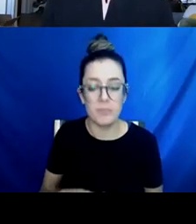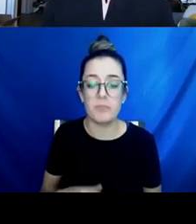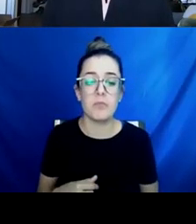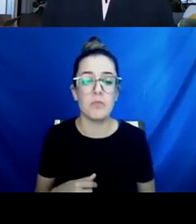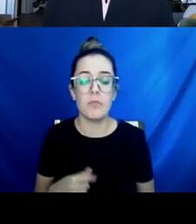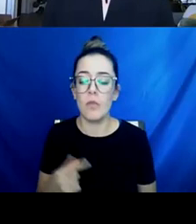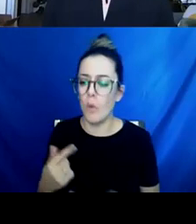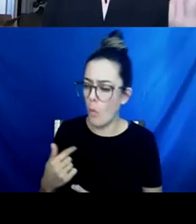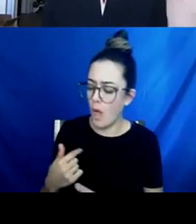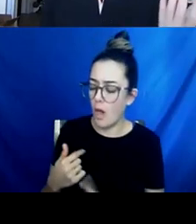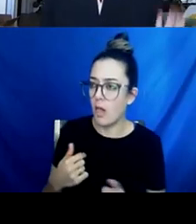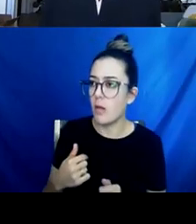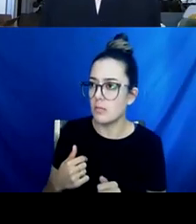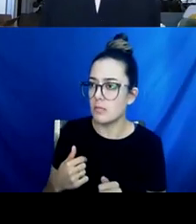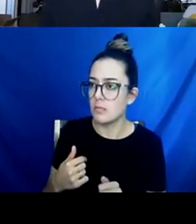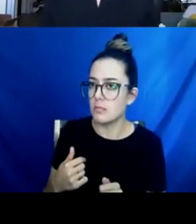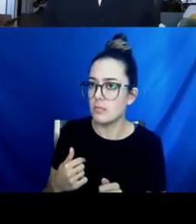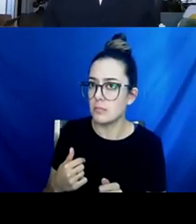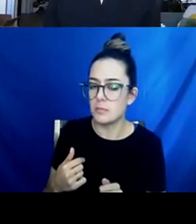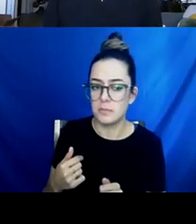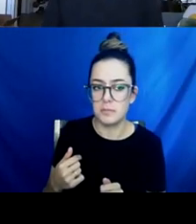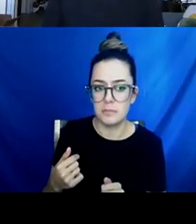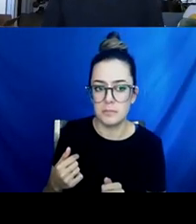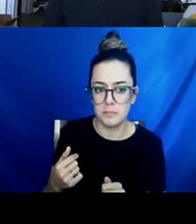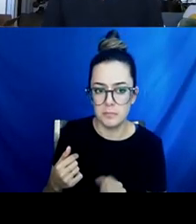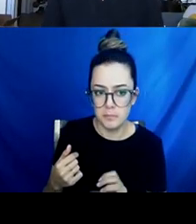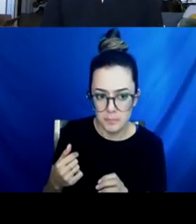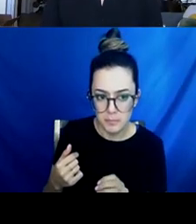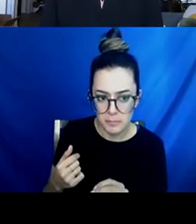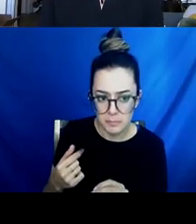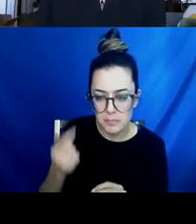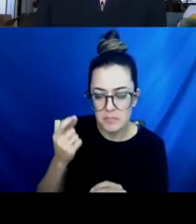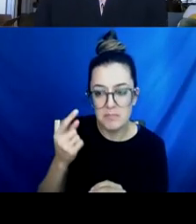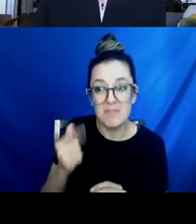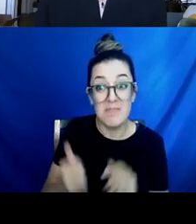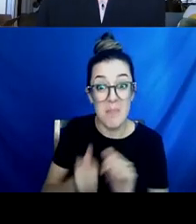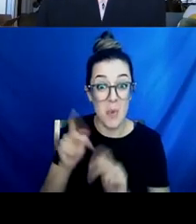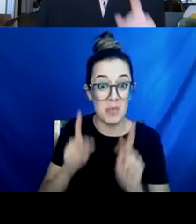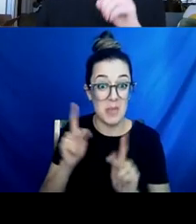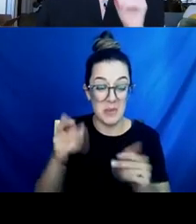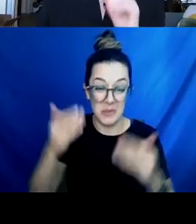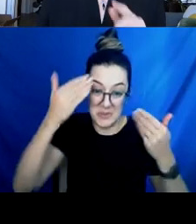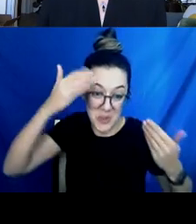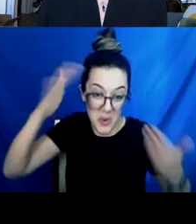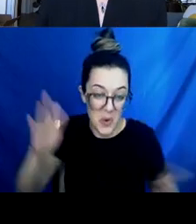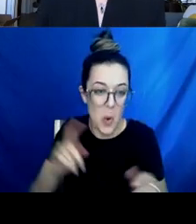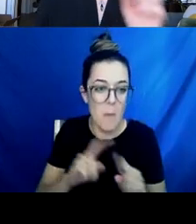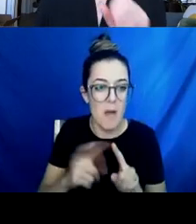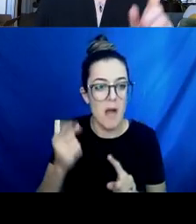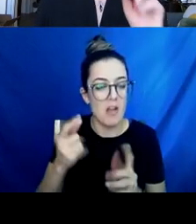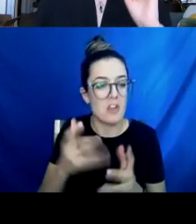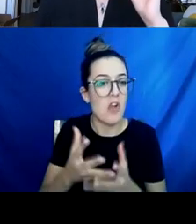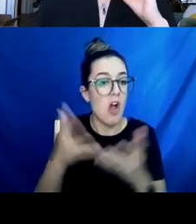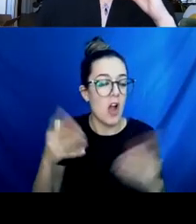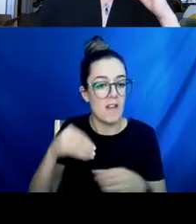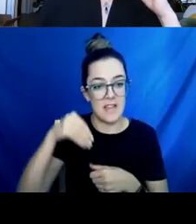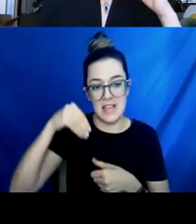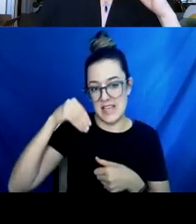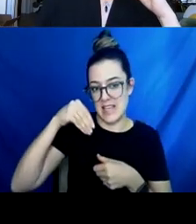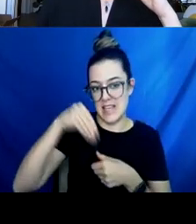know, that it's so insider baseball. Most people probably don't know, but there's a lot of insider baseball within journalism